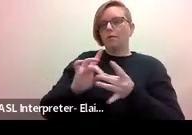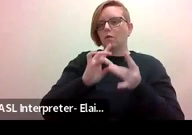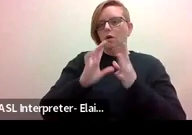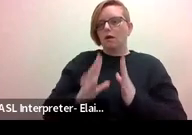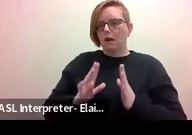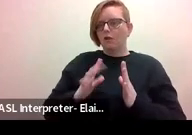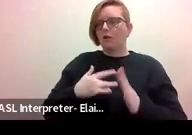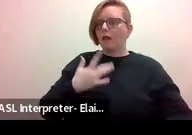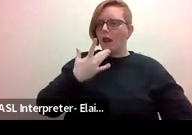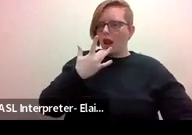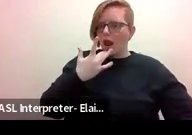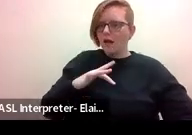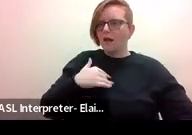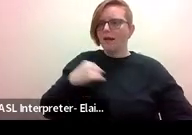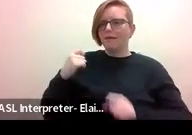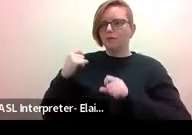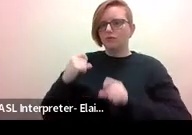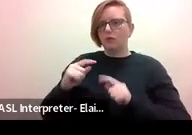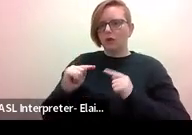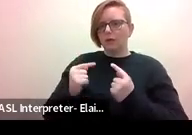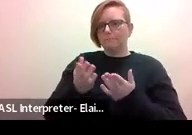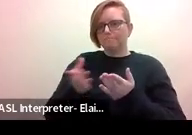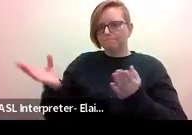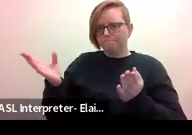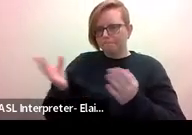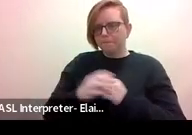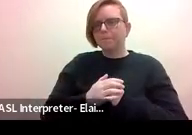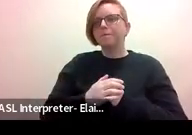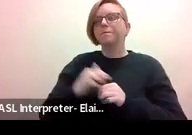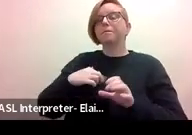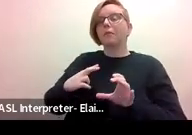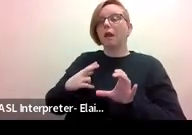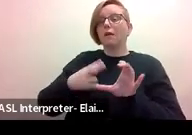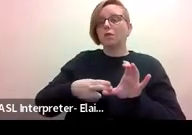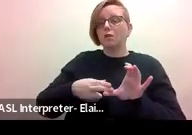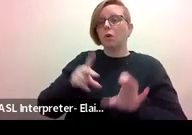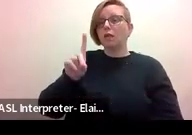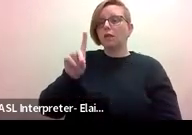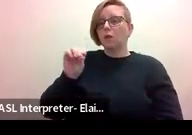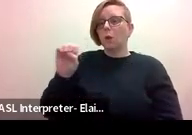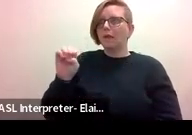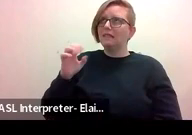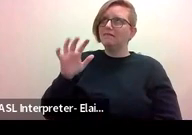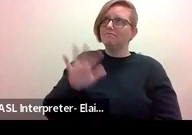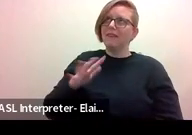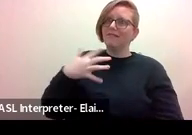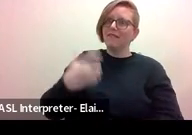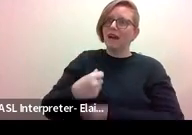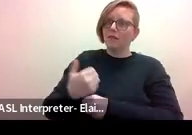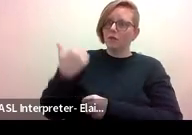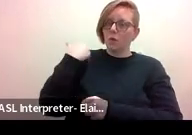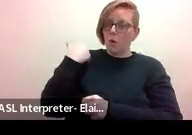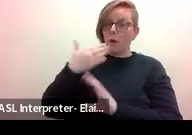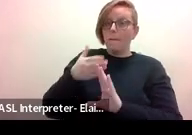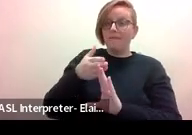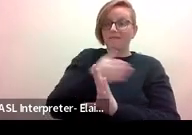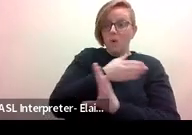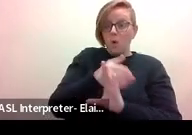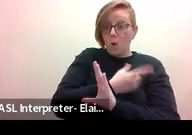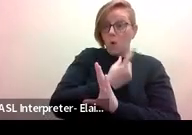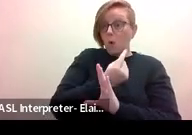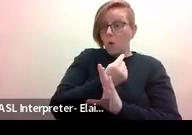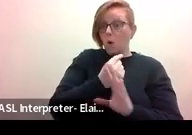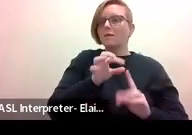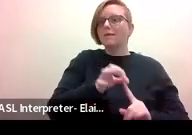by these amazing folk. I joined the department about 5 years ago. Before that, I was a special education